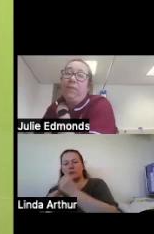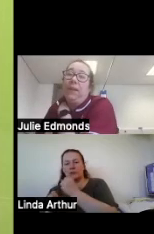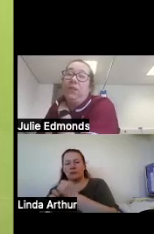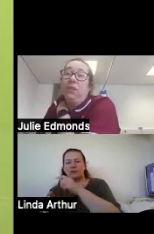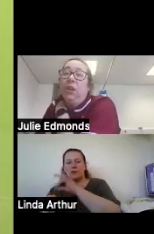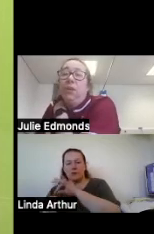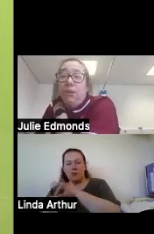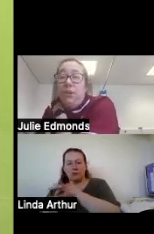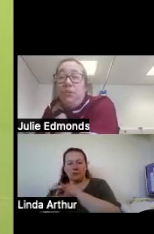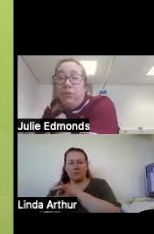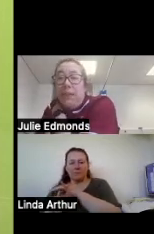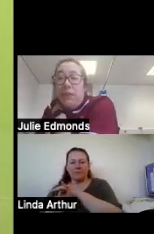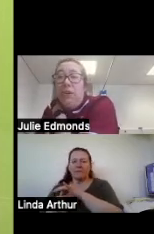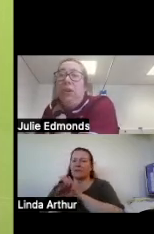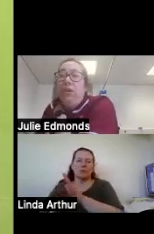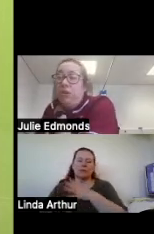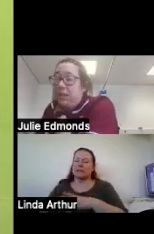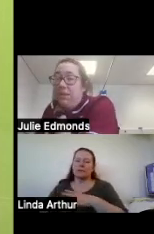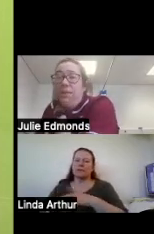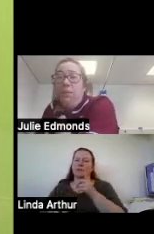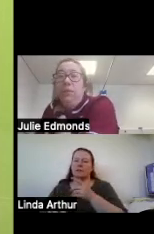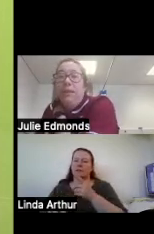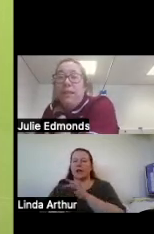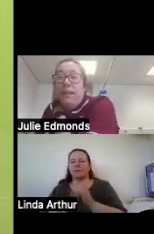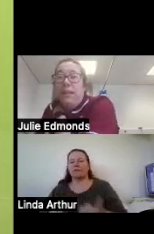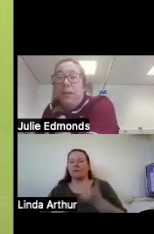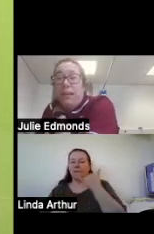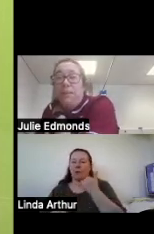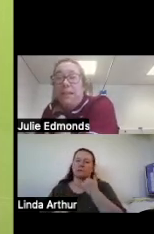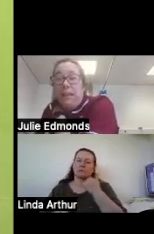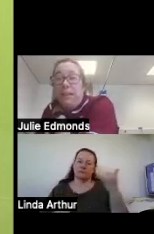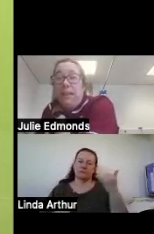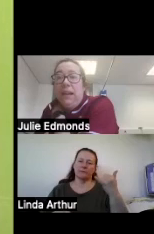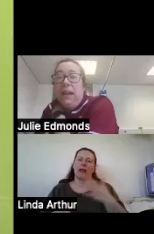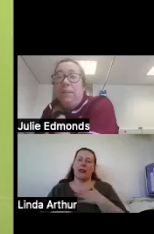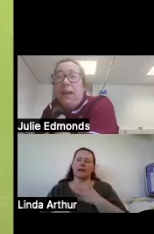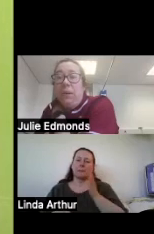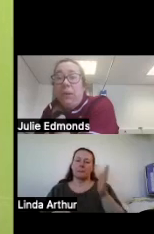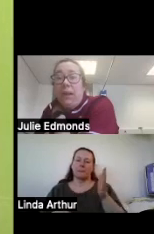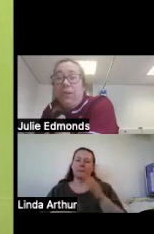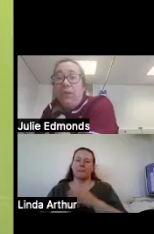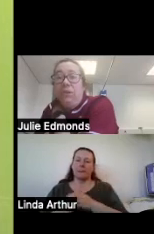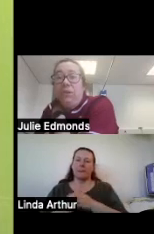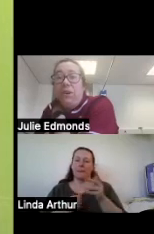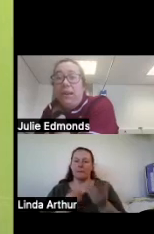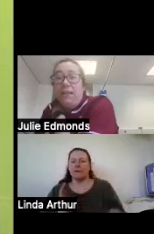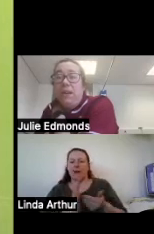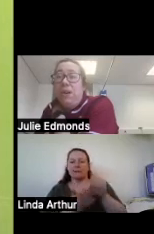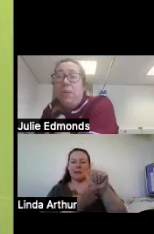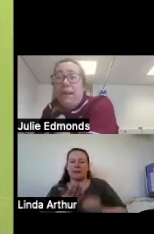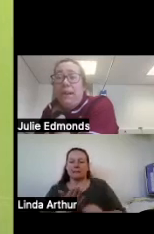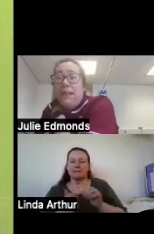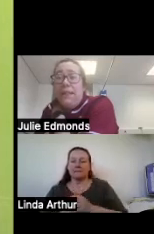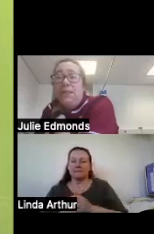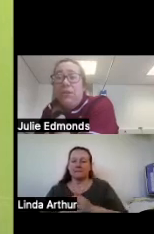health professionals, but you don't need to. You just lift the phone and say that you would like to be seen. And we will add you to our list.